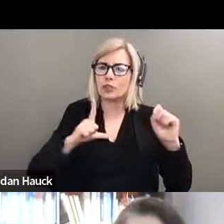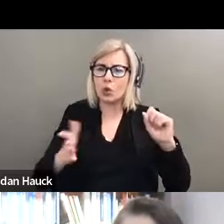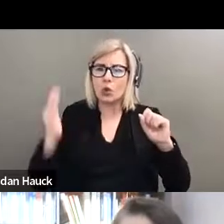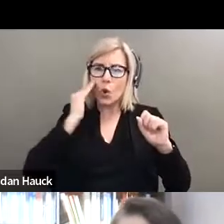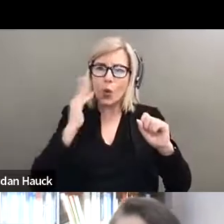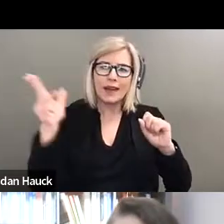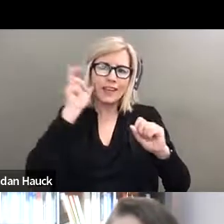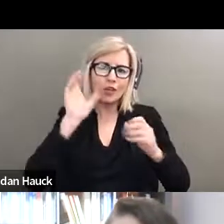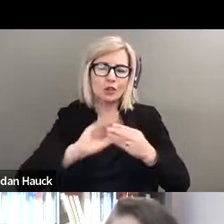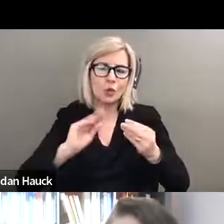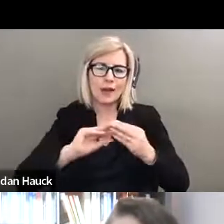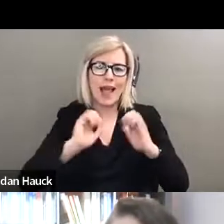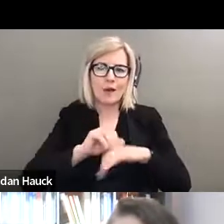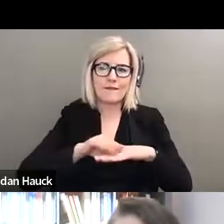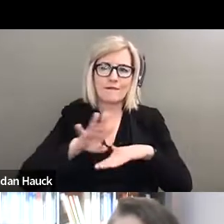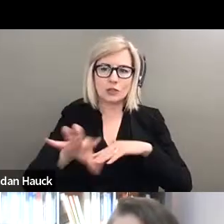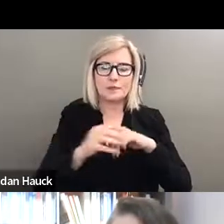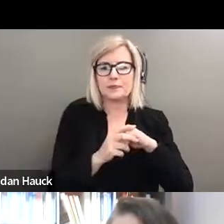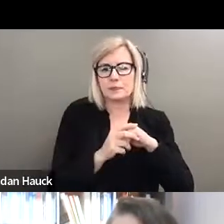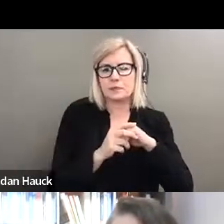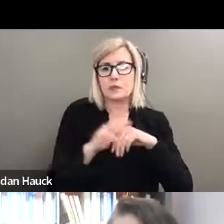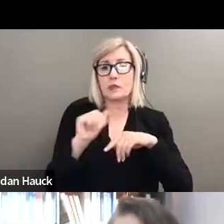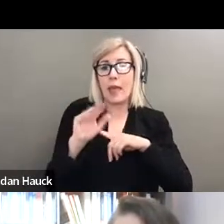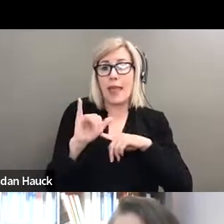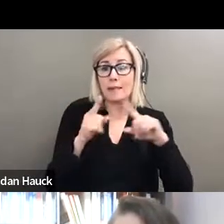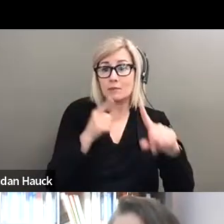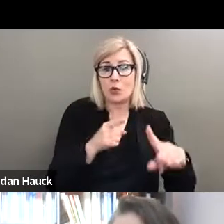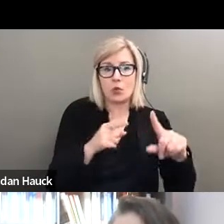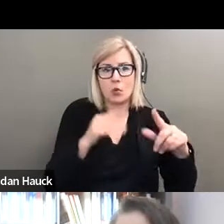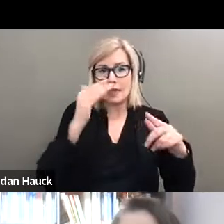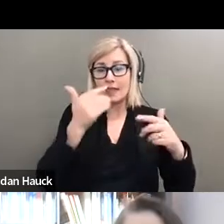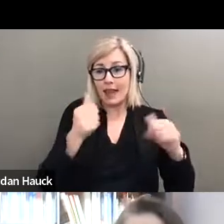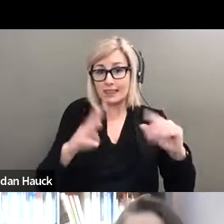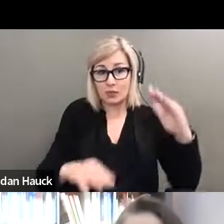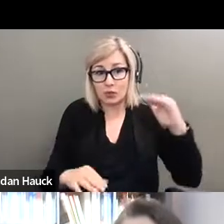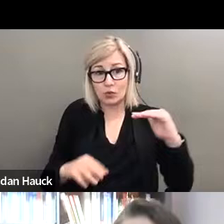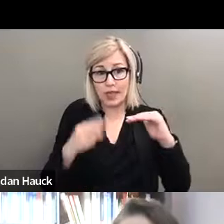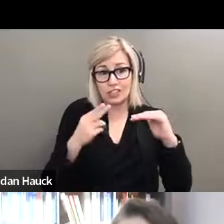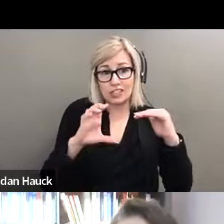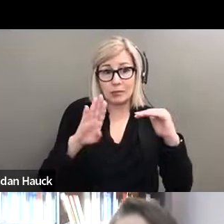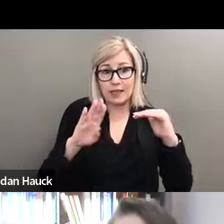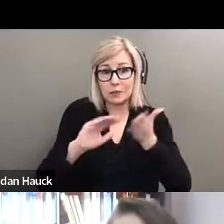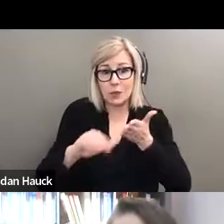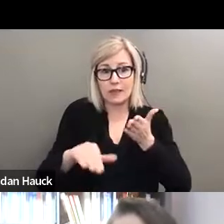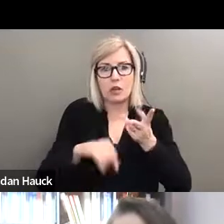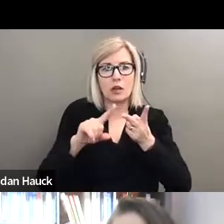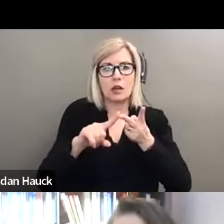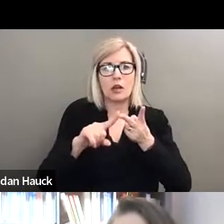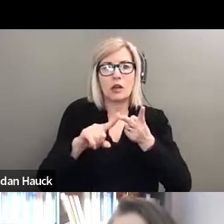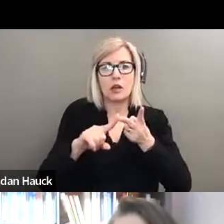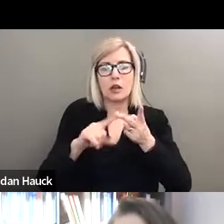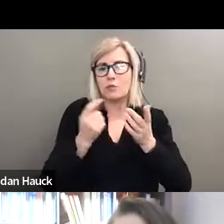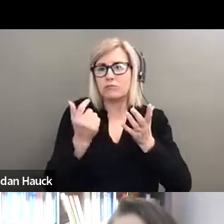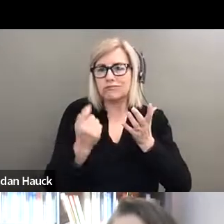affects them. But to Amy's point, I mean, those next few bullets, the HCBS waiver, removing people on waiting